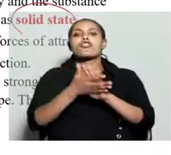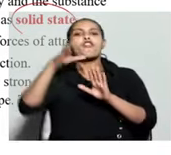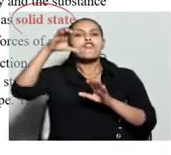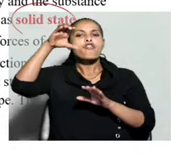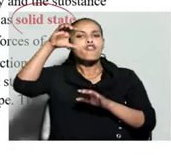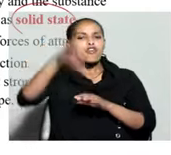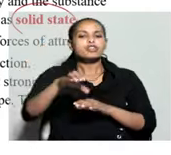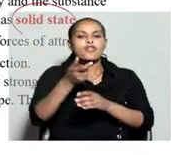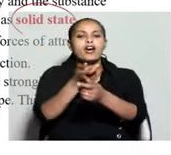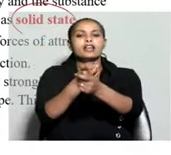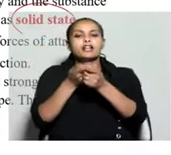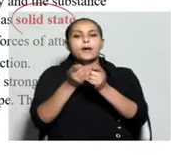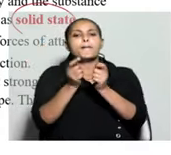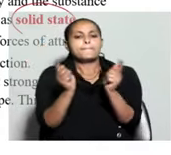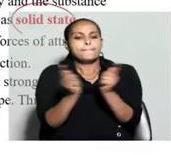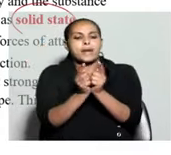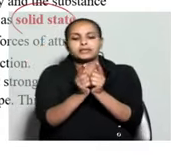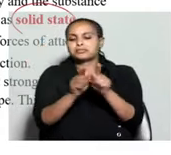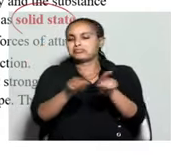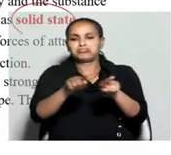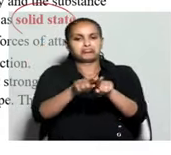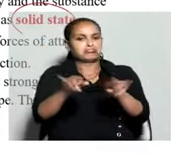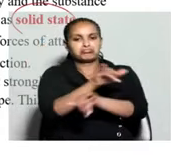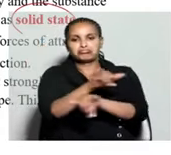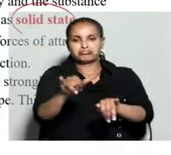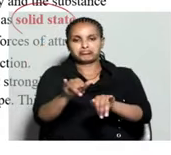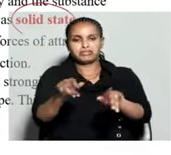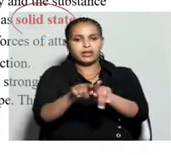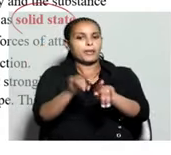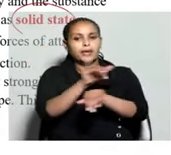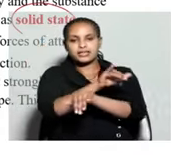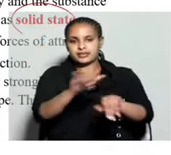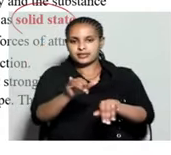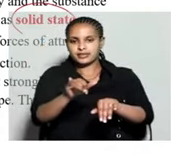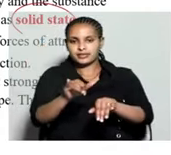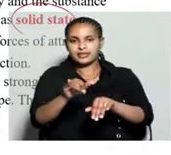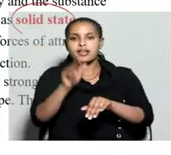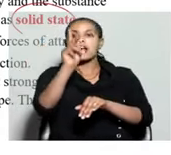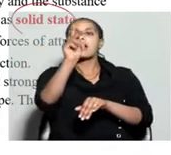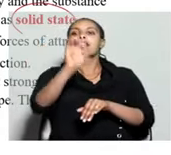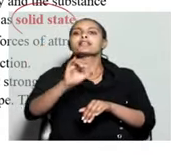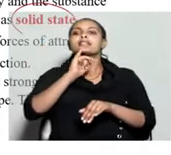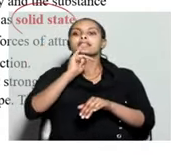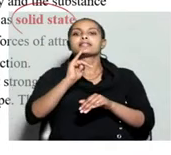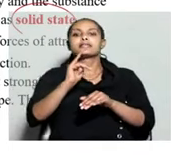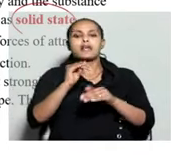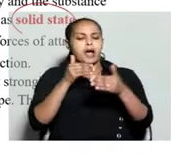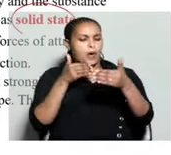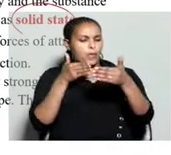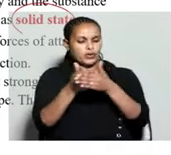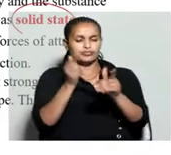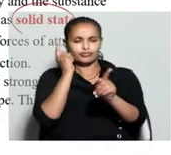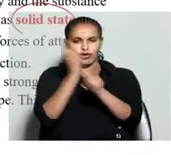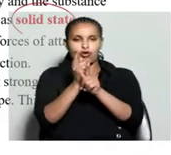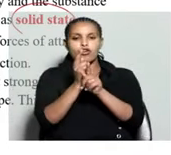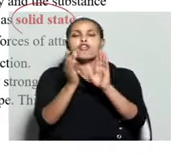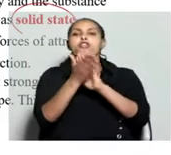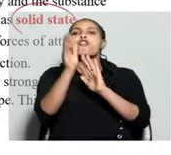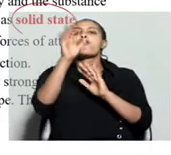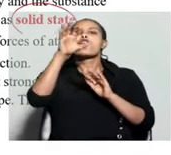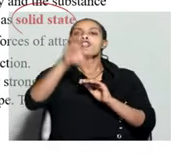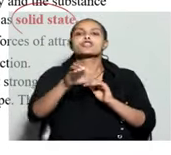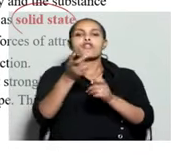force of attraction match each other. You see, match each other. Kinetic energy is approximately equal to force